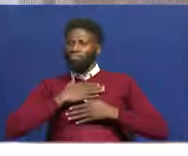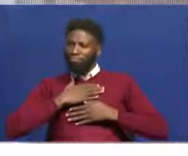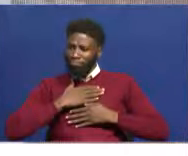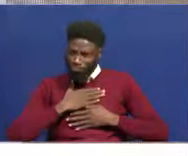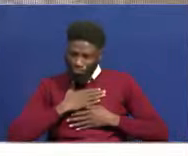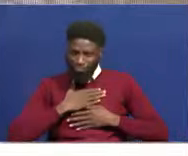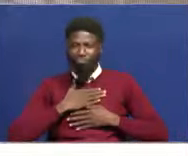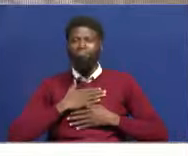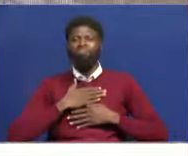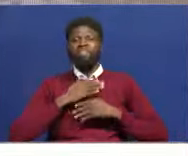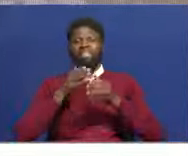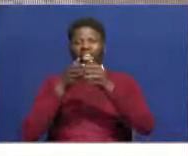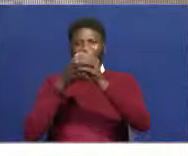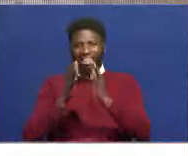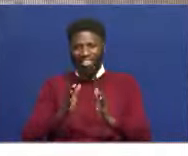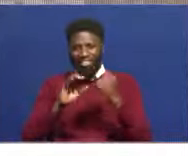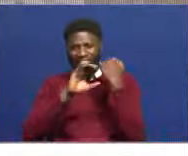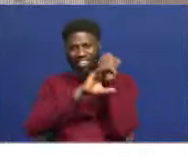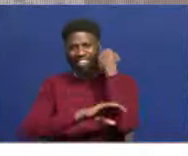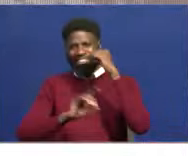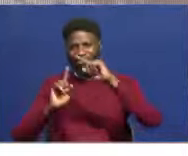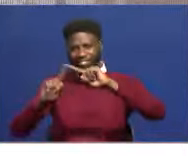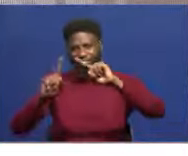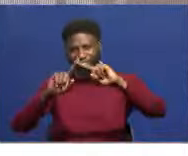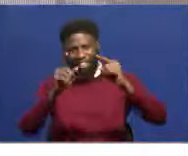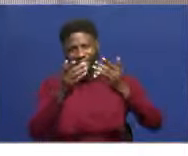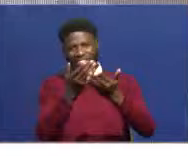heads of states and